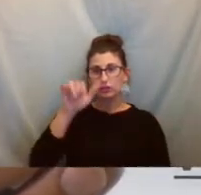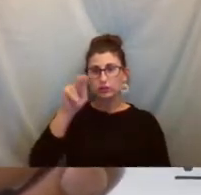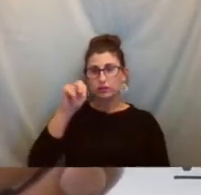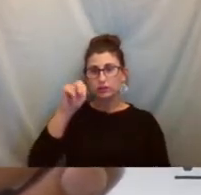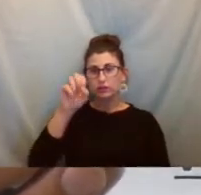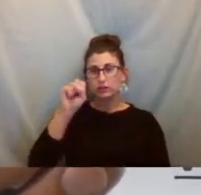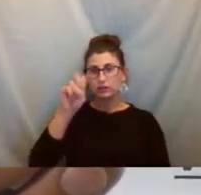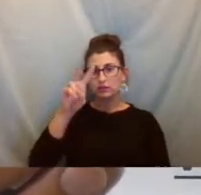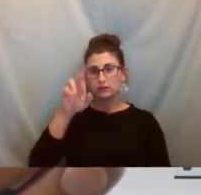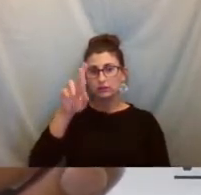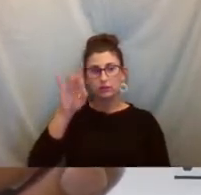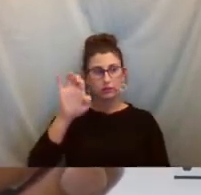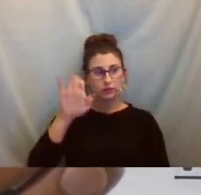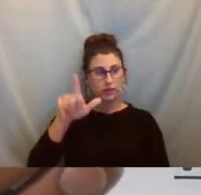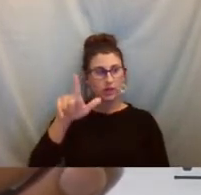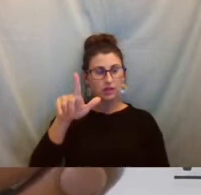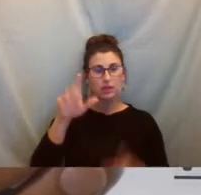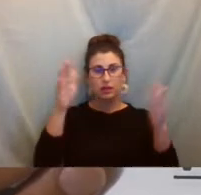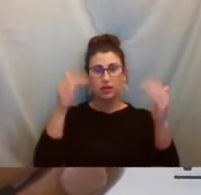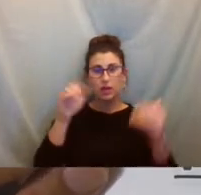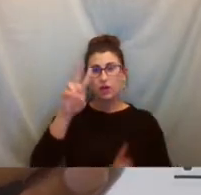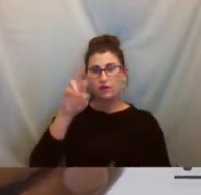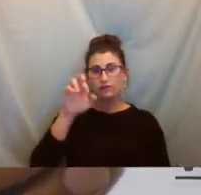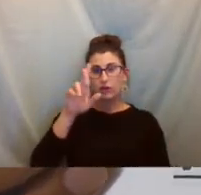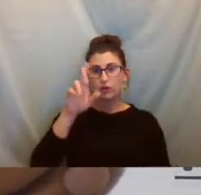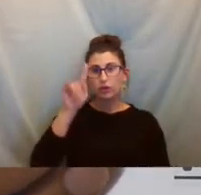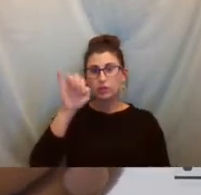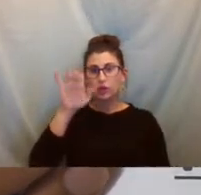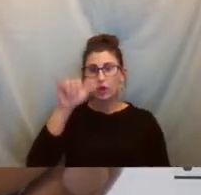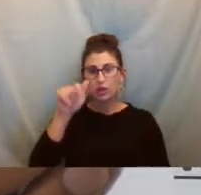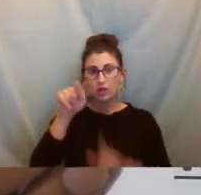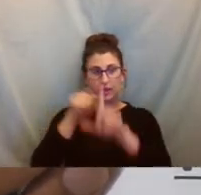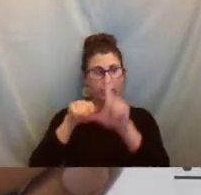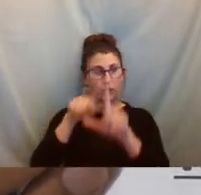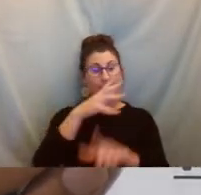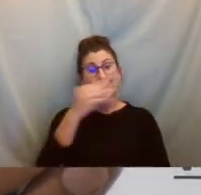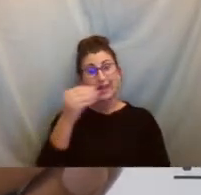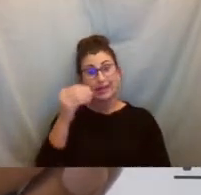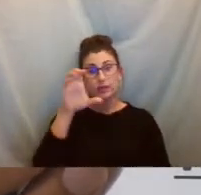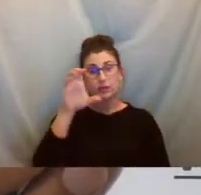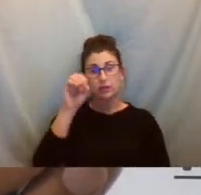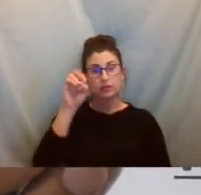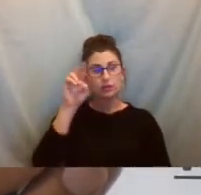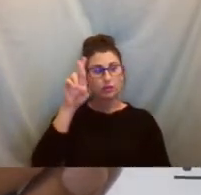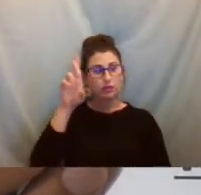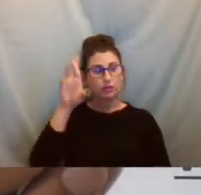vertical angles, and corresponding angles.